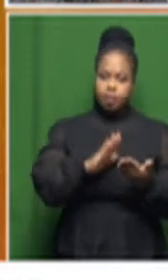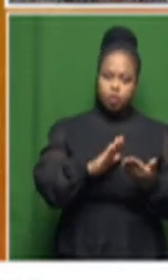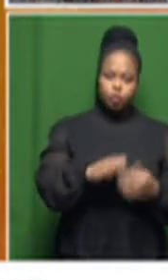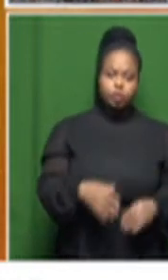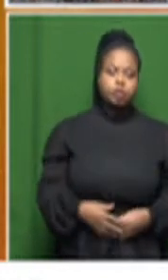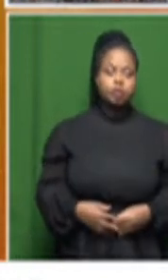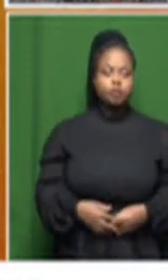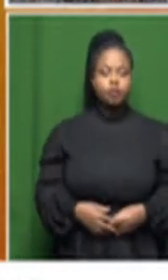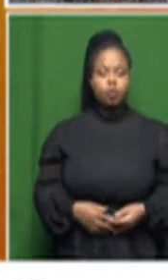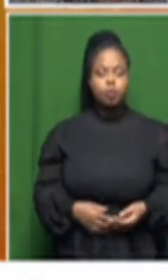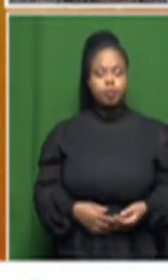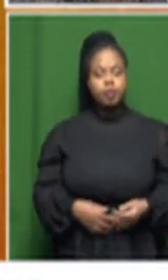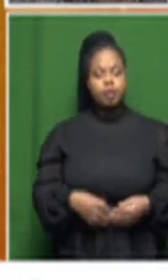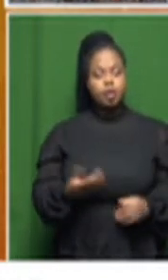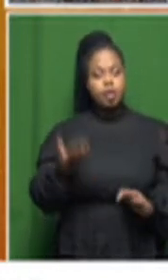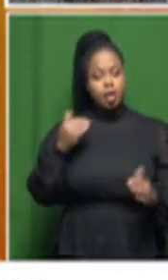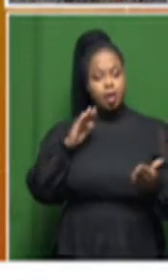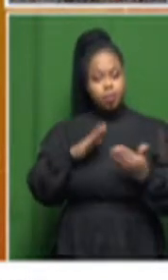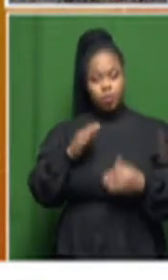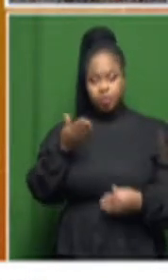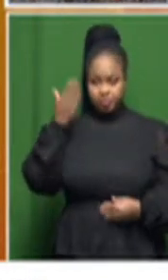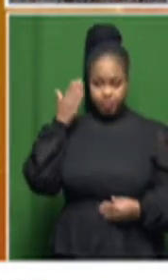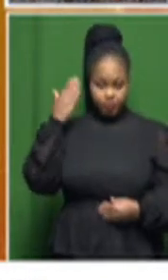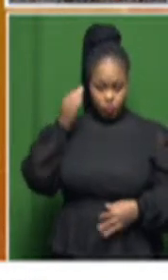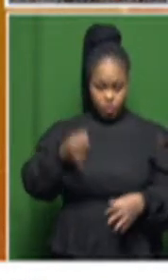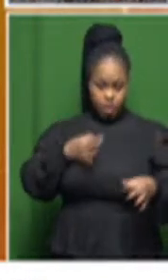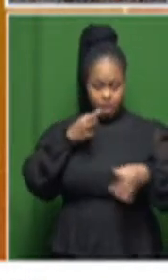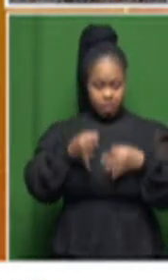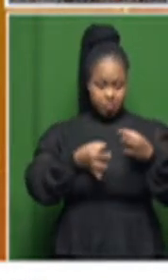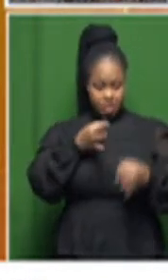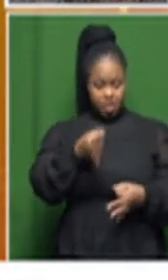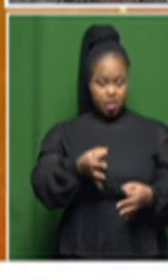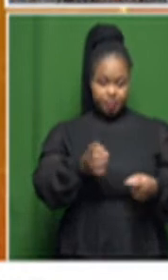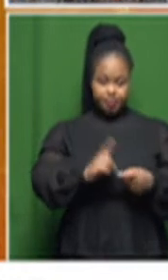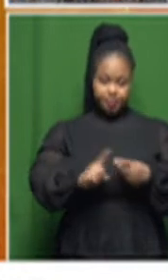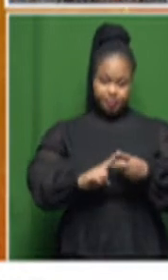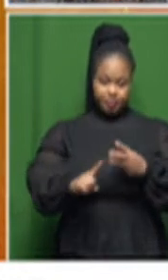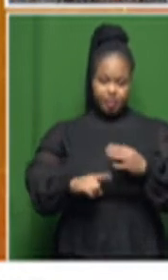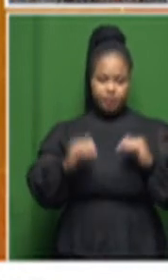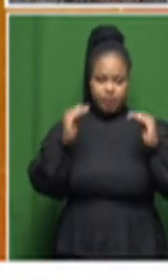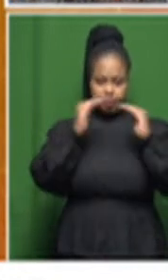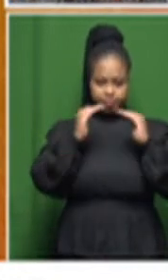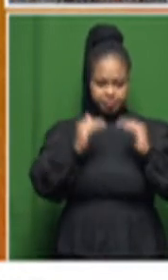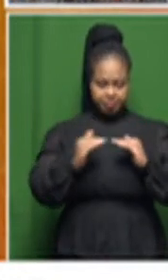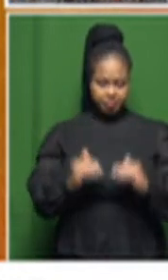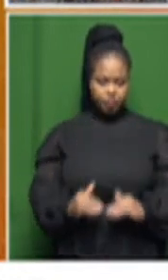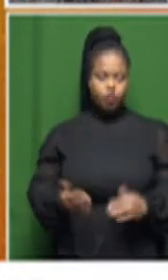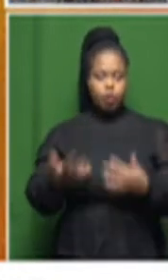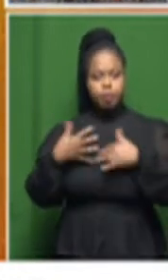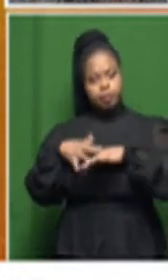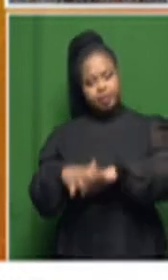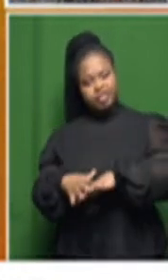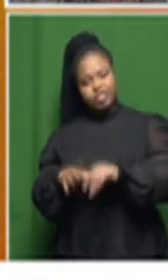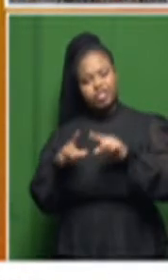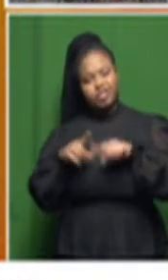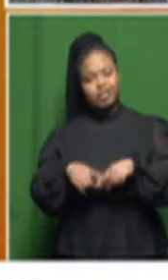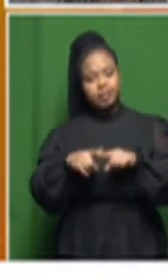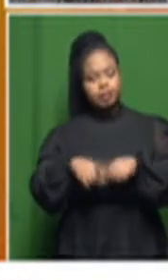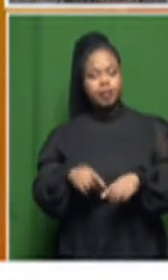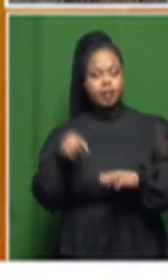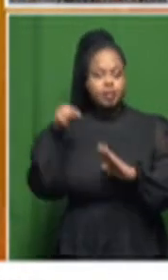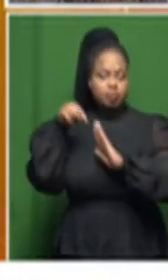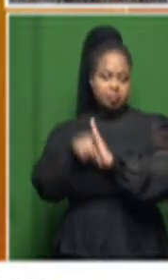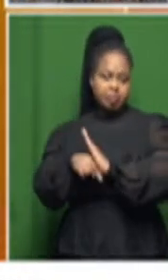of the outreach approach that are indicated are in various stages of implementation, depending on the